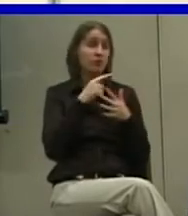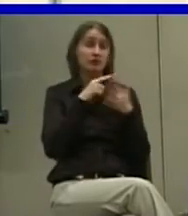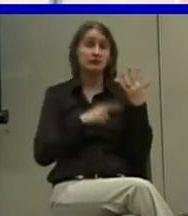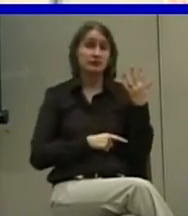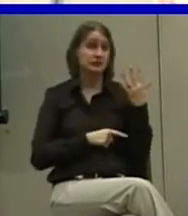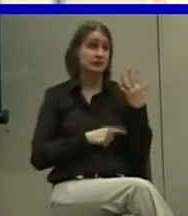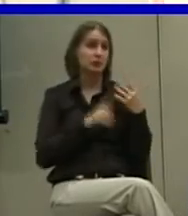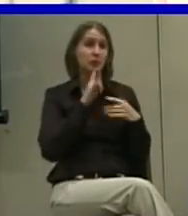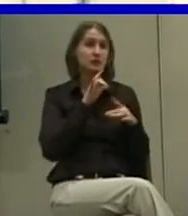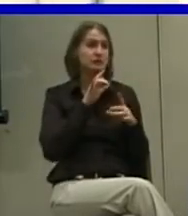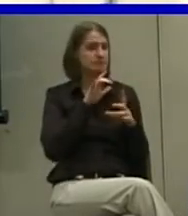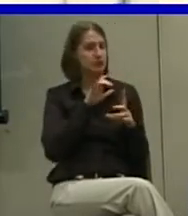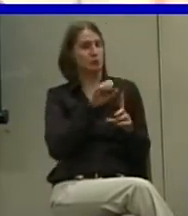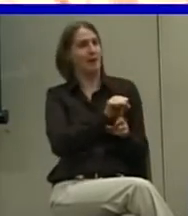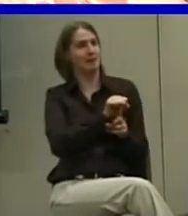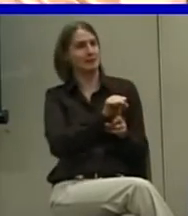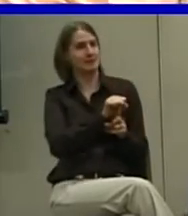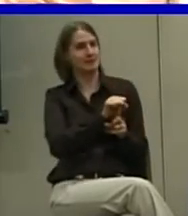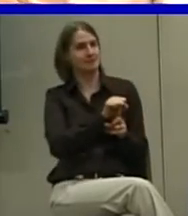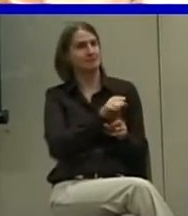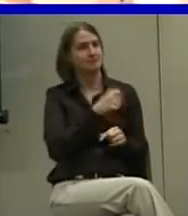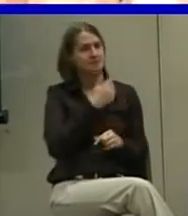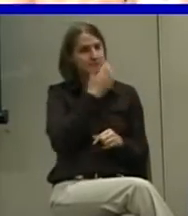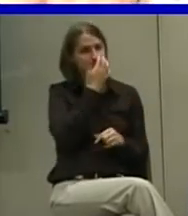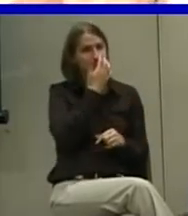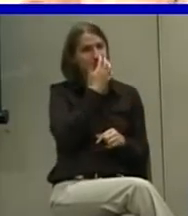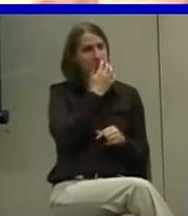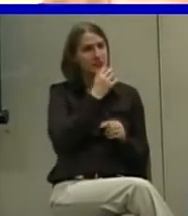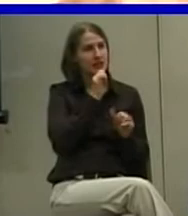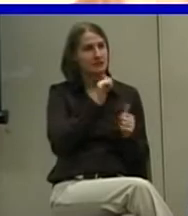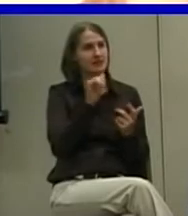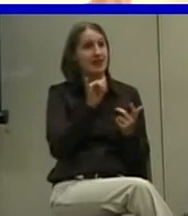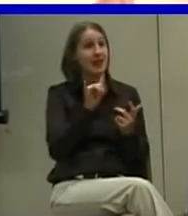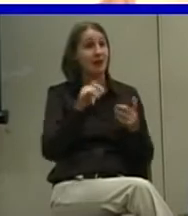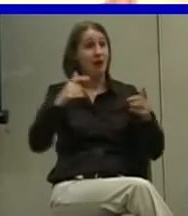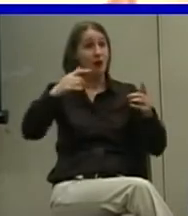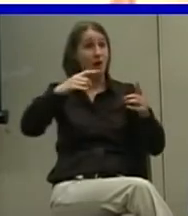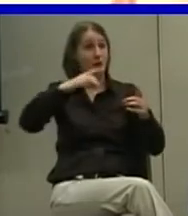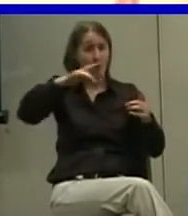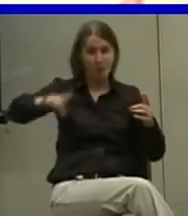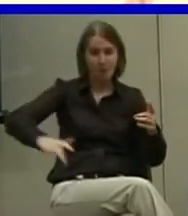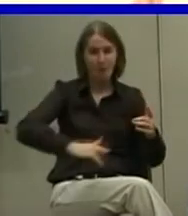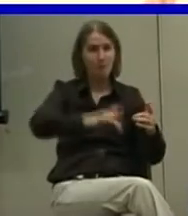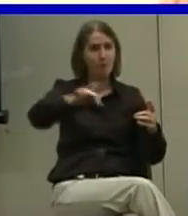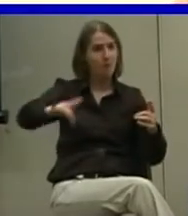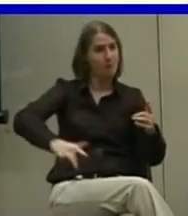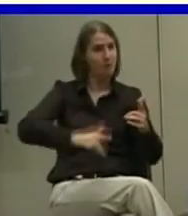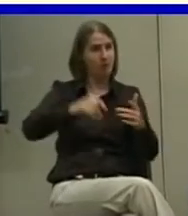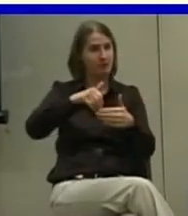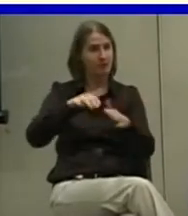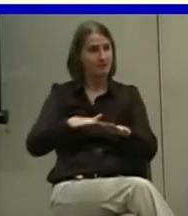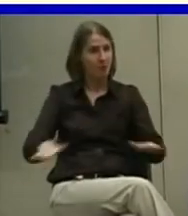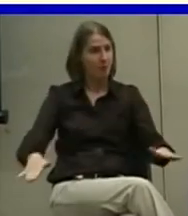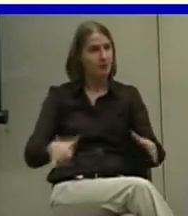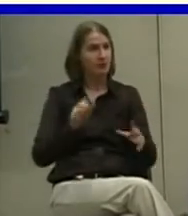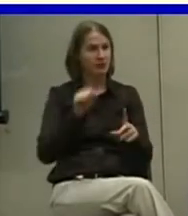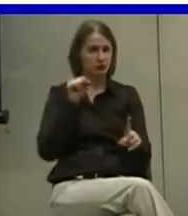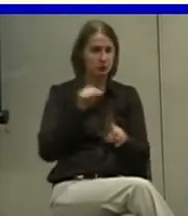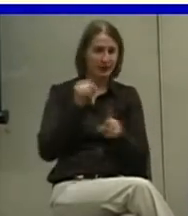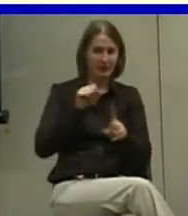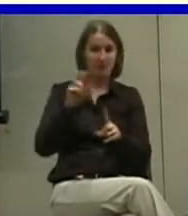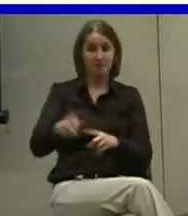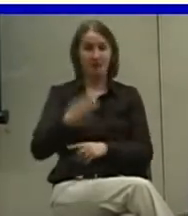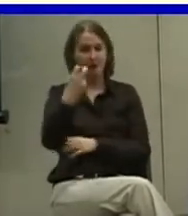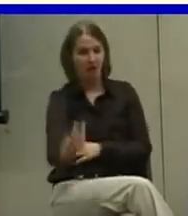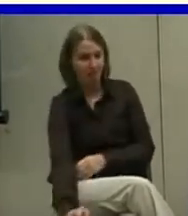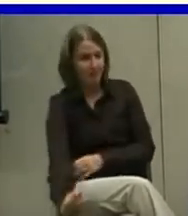They're traps. They're that hole in the floor. They're that thing we use to make the kid be tricked into doing it right so